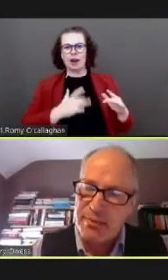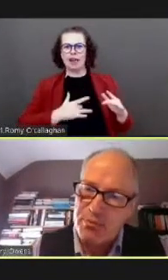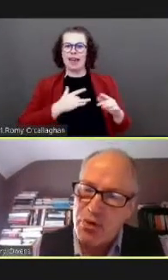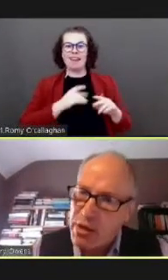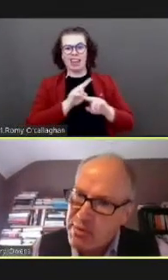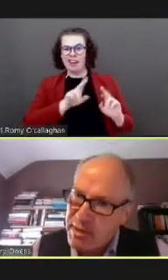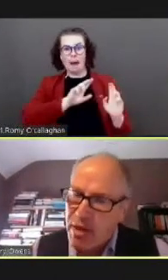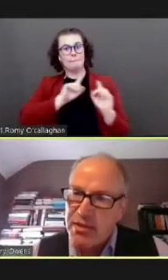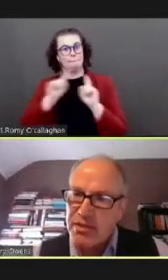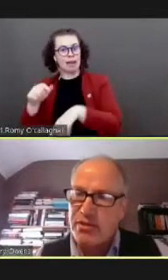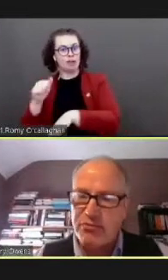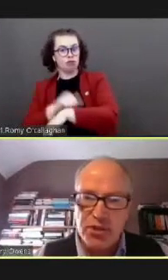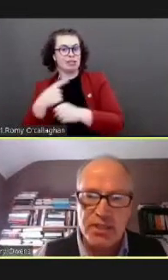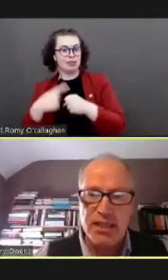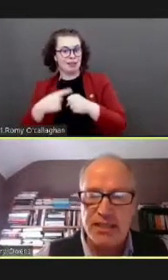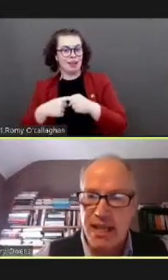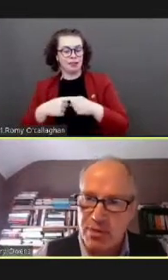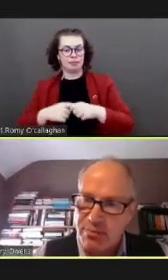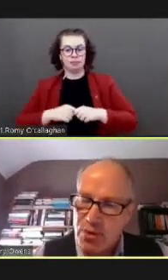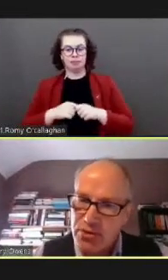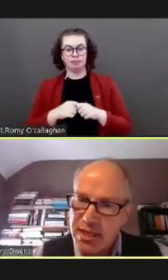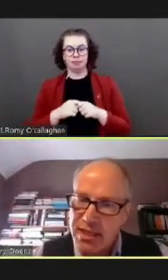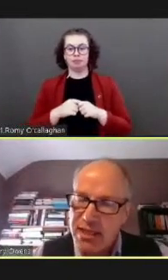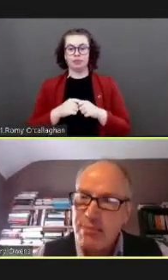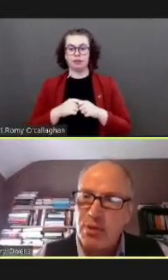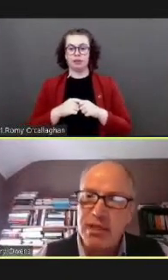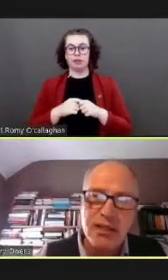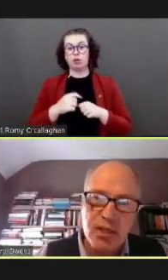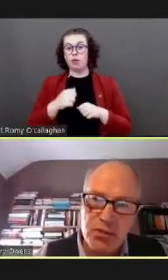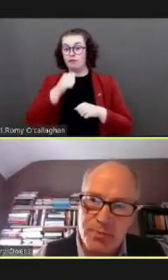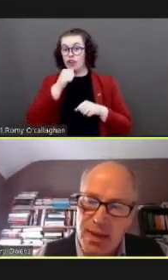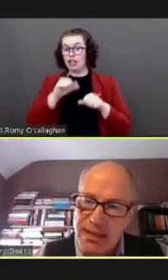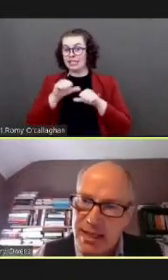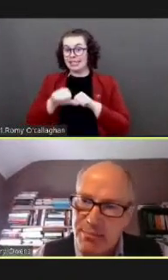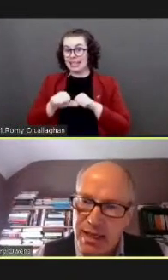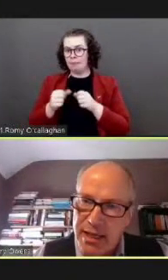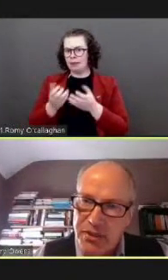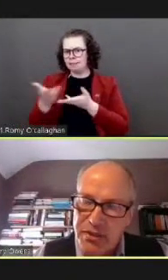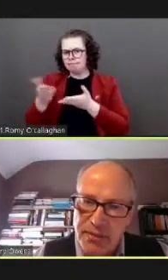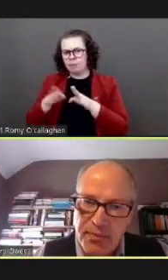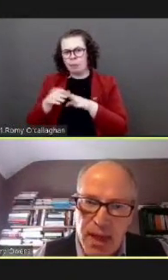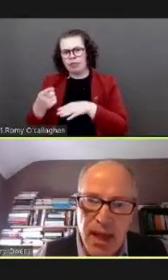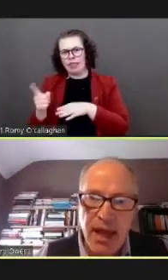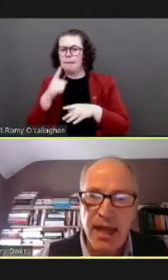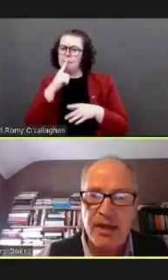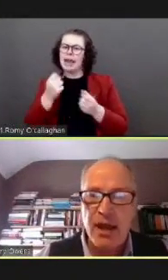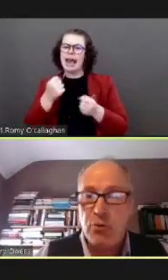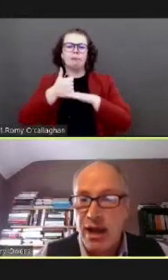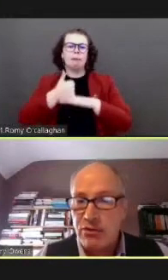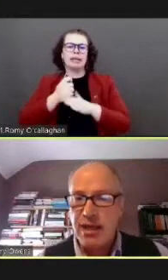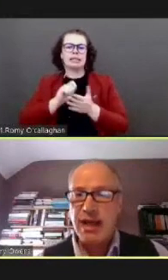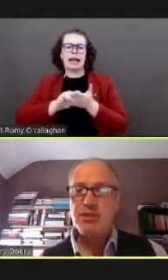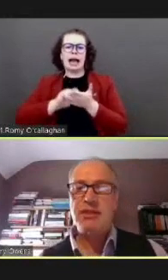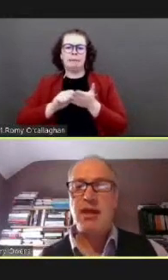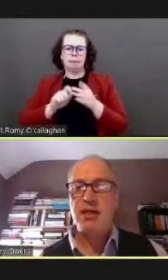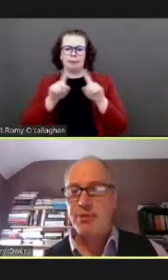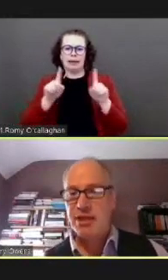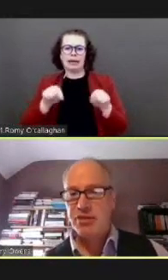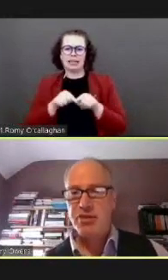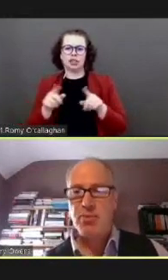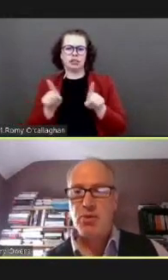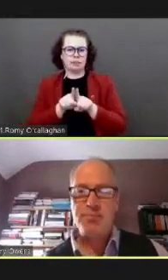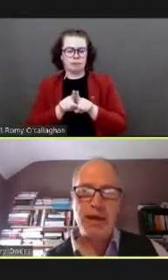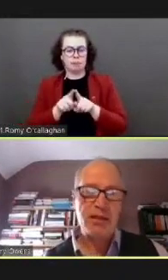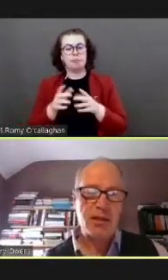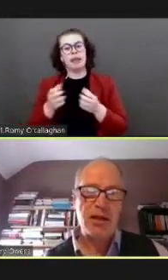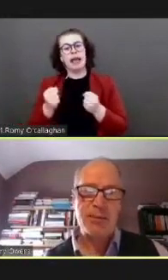planning is a primary part. It's the first step in the process, but it includes basic applications around housing,